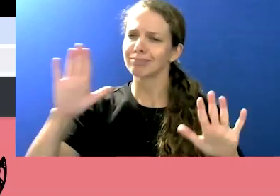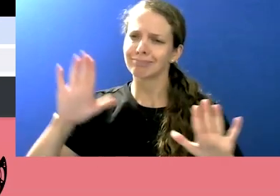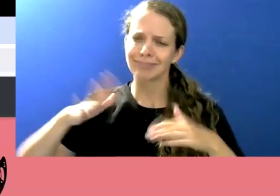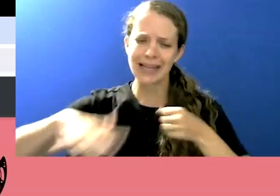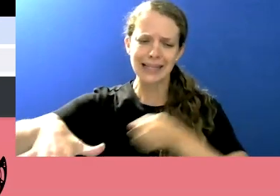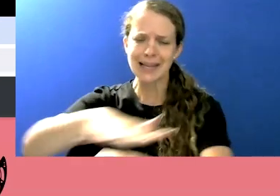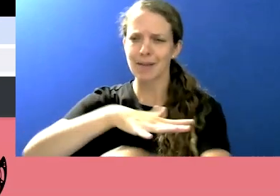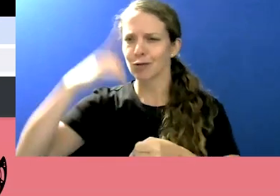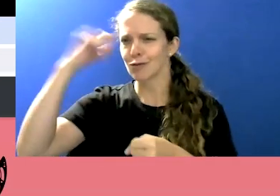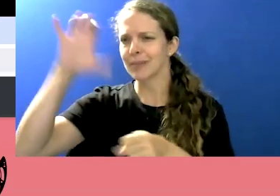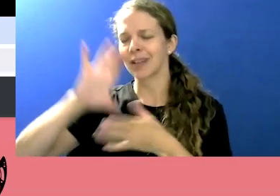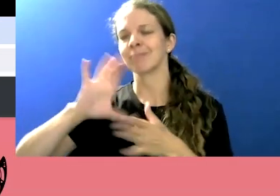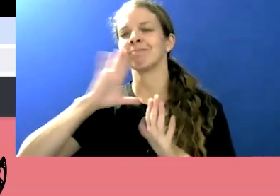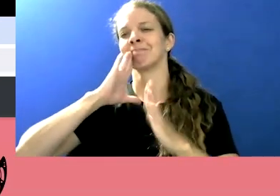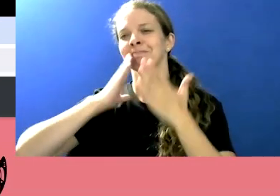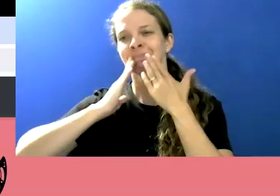Dream Center.